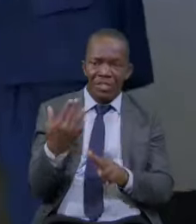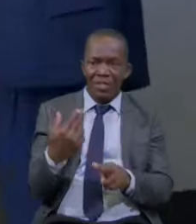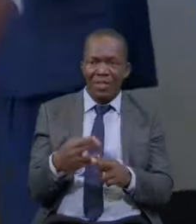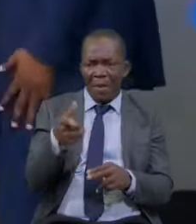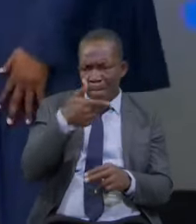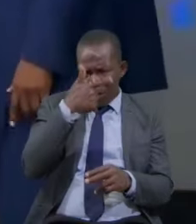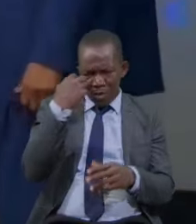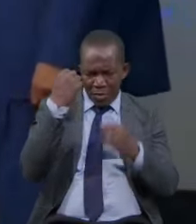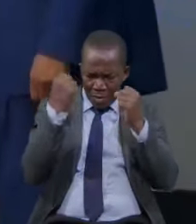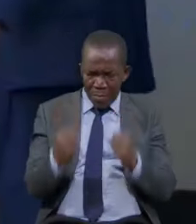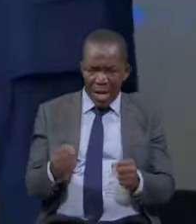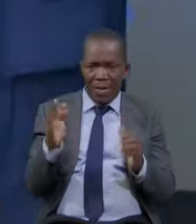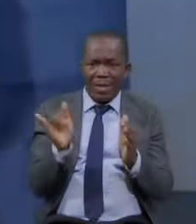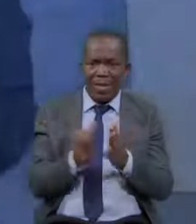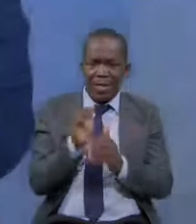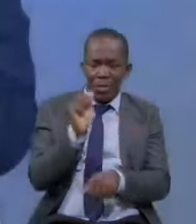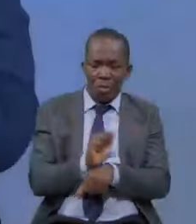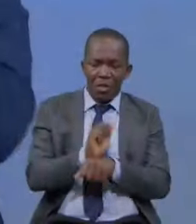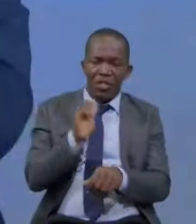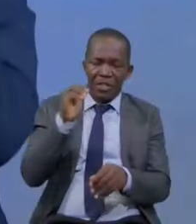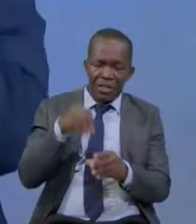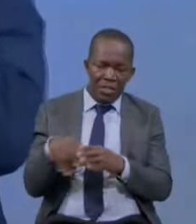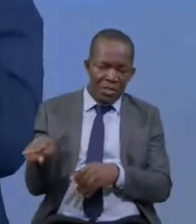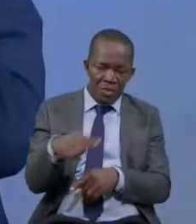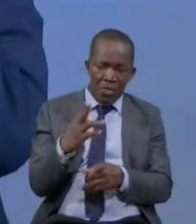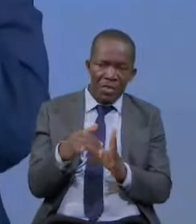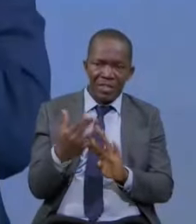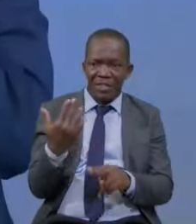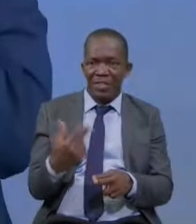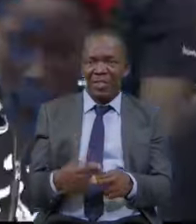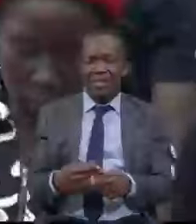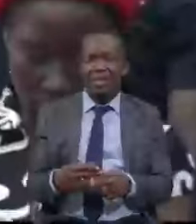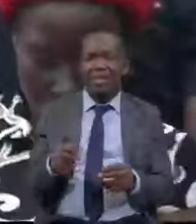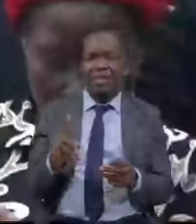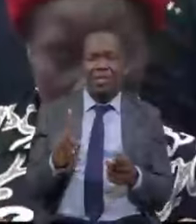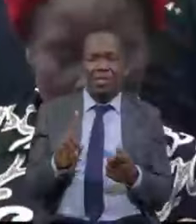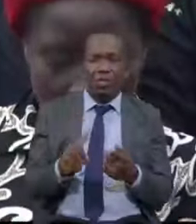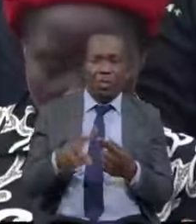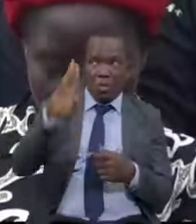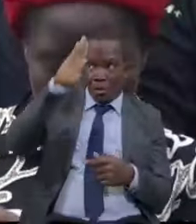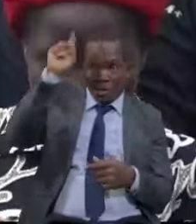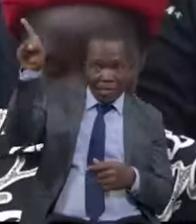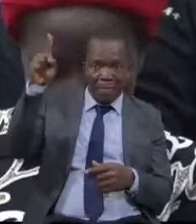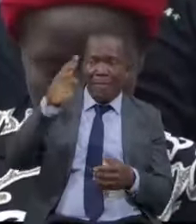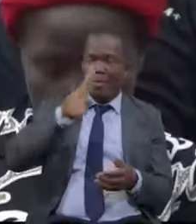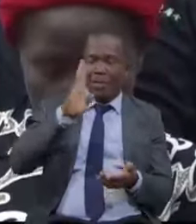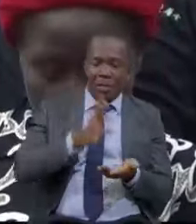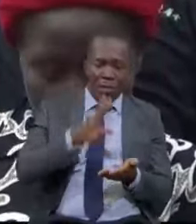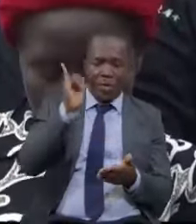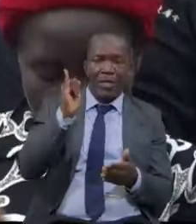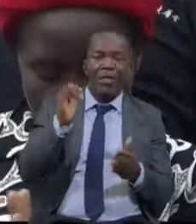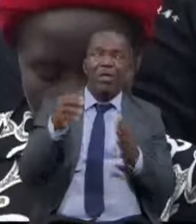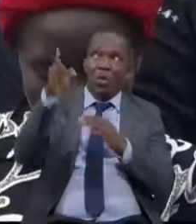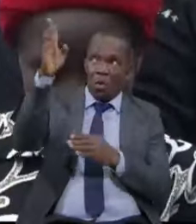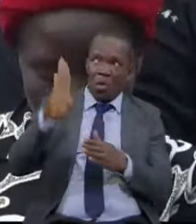says, unto him be glory. God will have glory in your life. He'll have glory in your character. He'll have